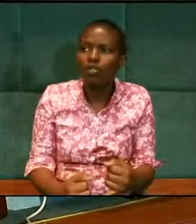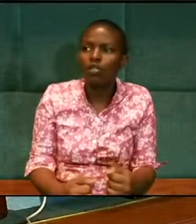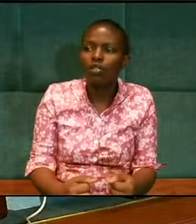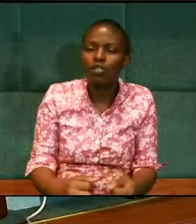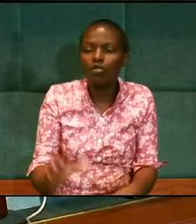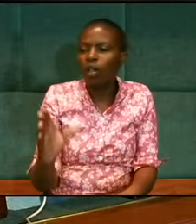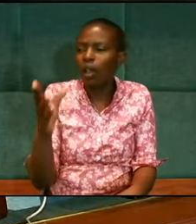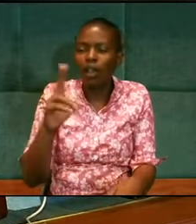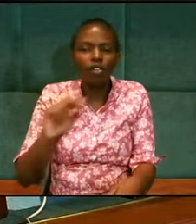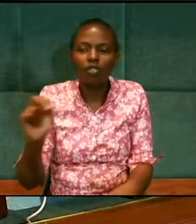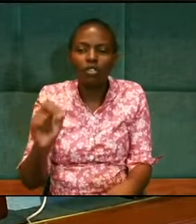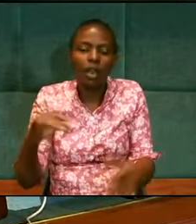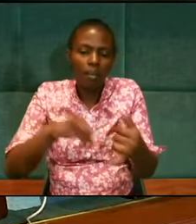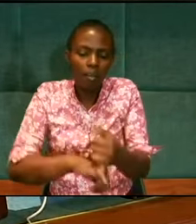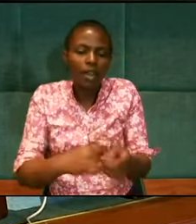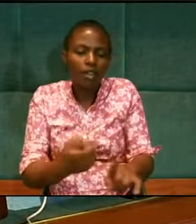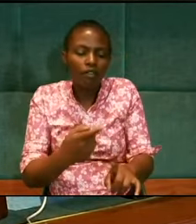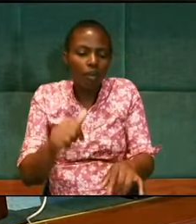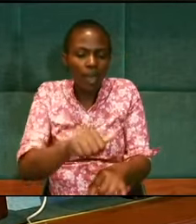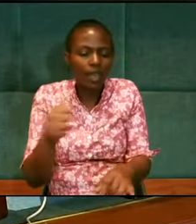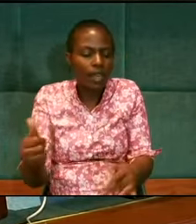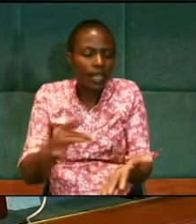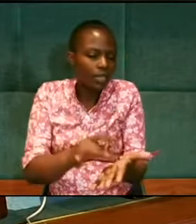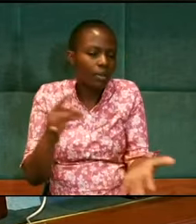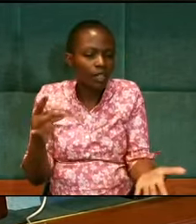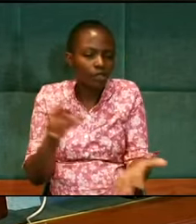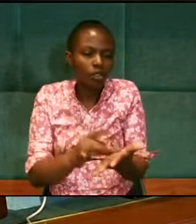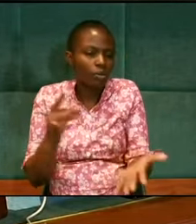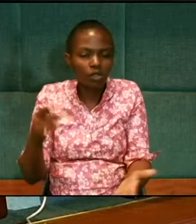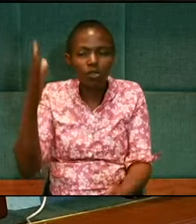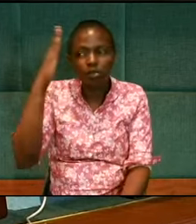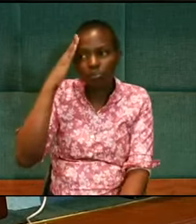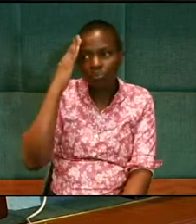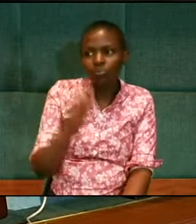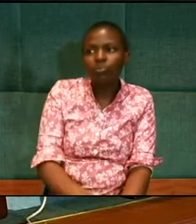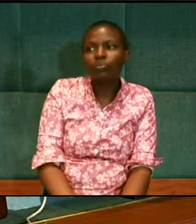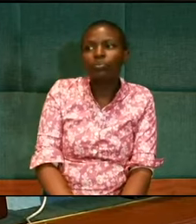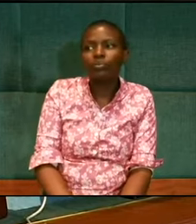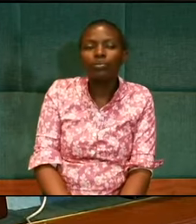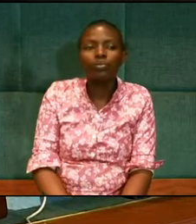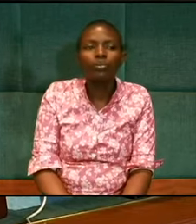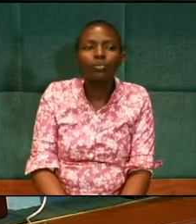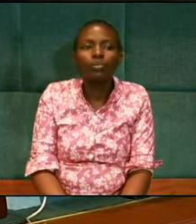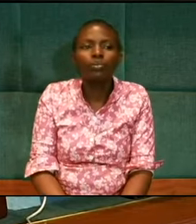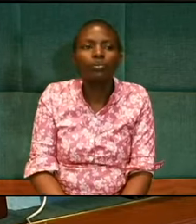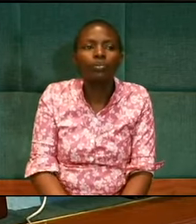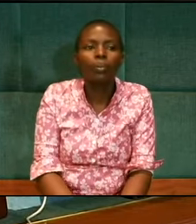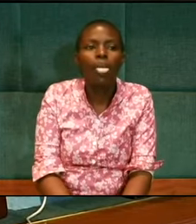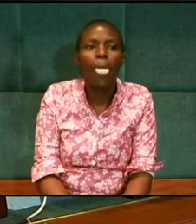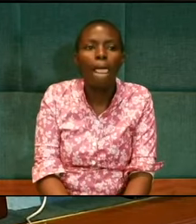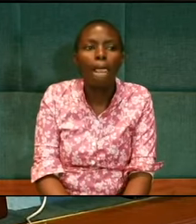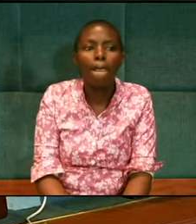cannot marry from any spiritual locus. If that is clear, let the unmarried scream and say an amen.